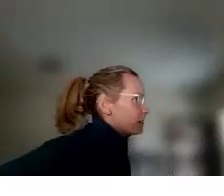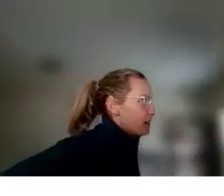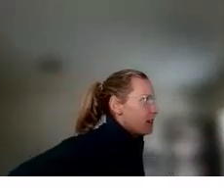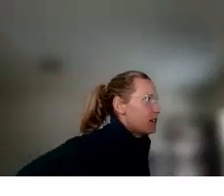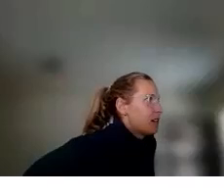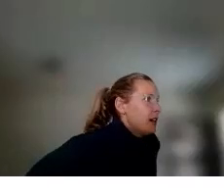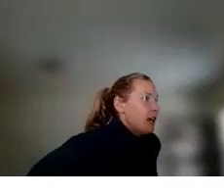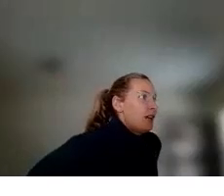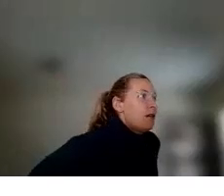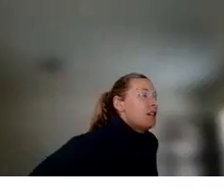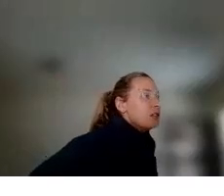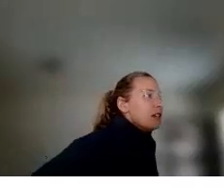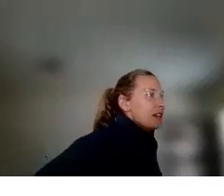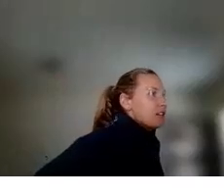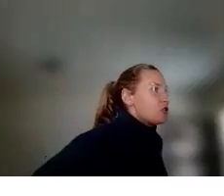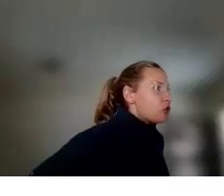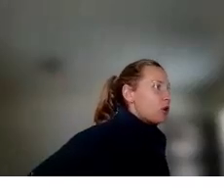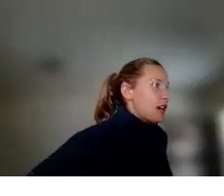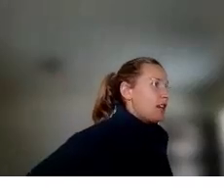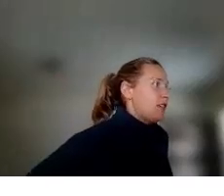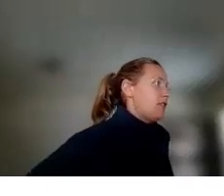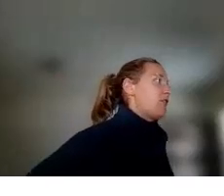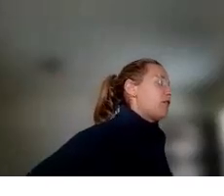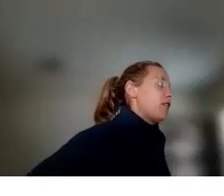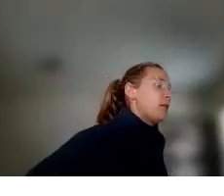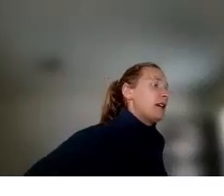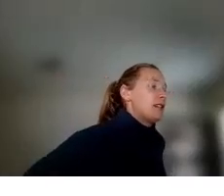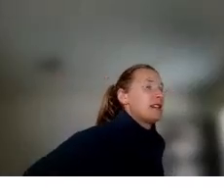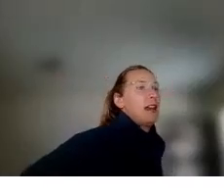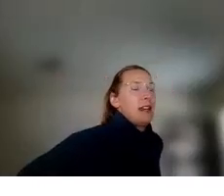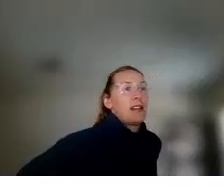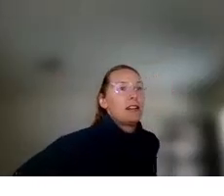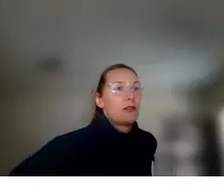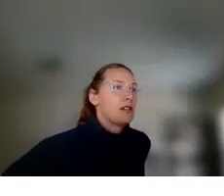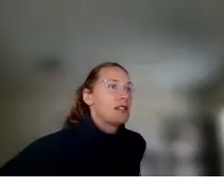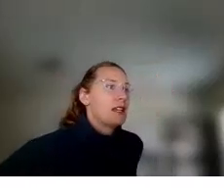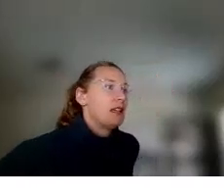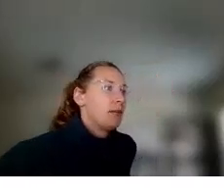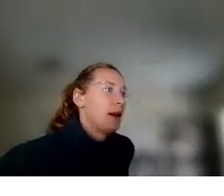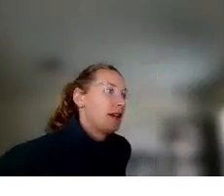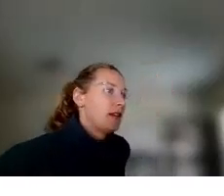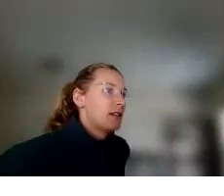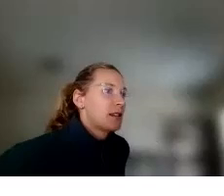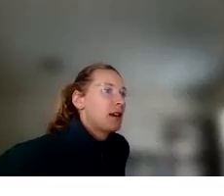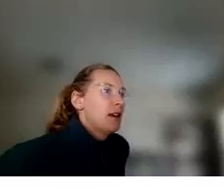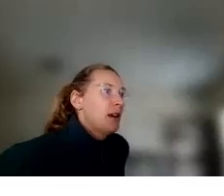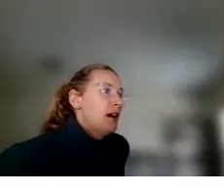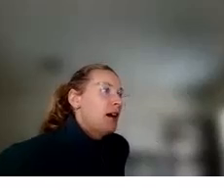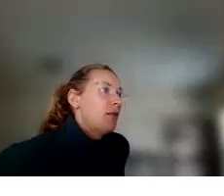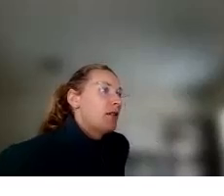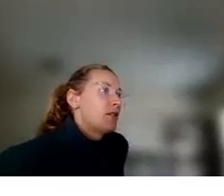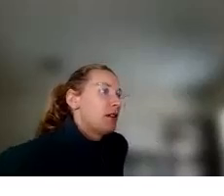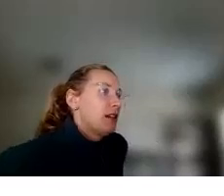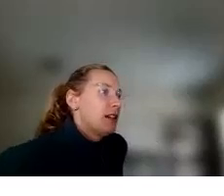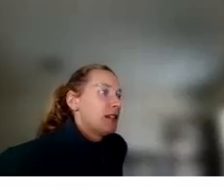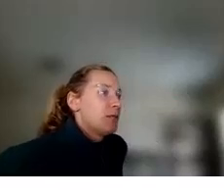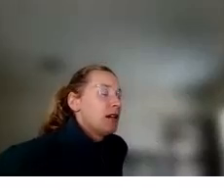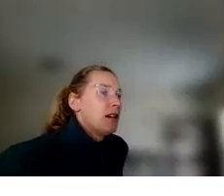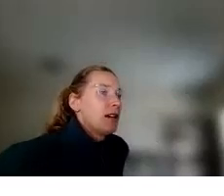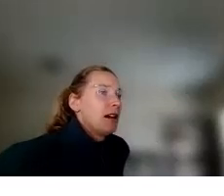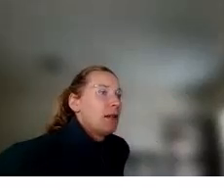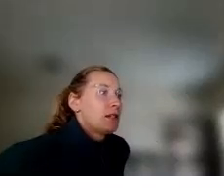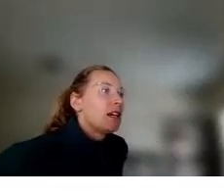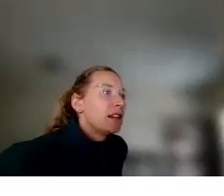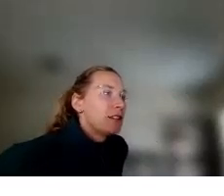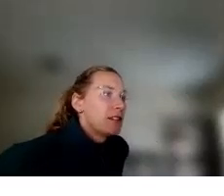members' preferences, aiming to enhance joy, fulfillment, and increase independence. So they need